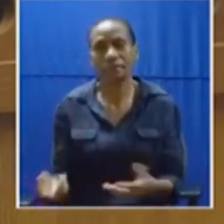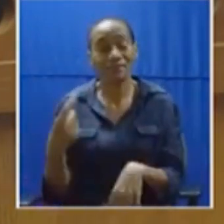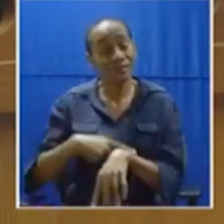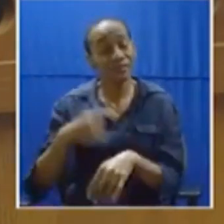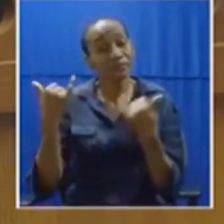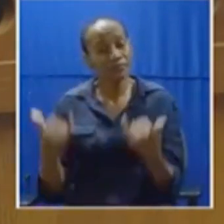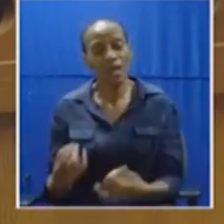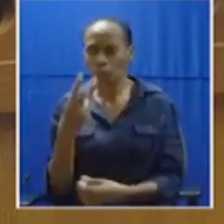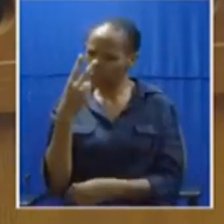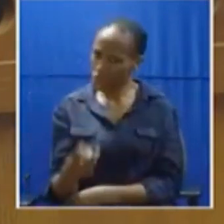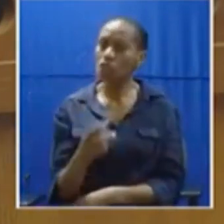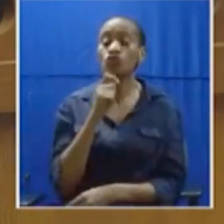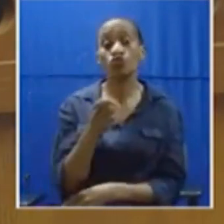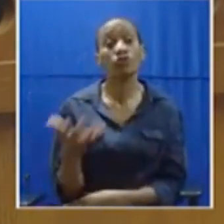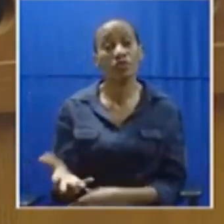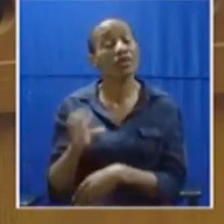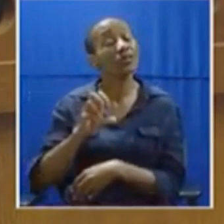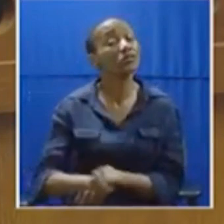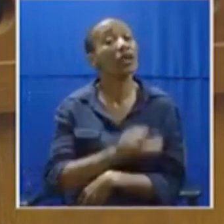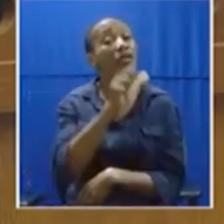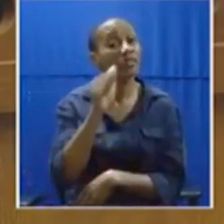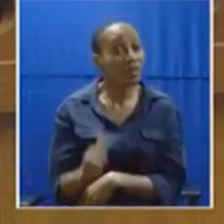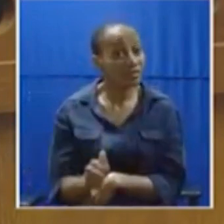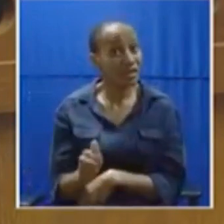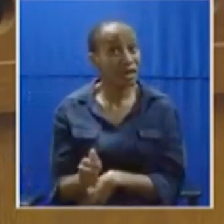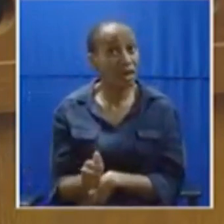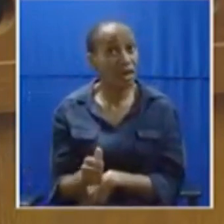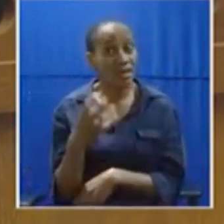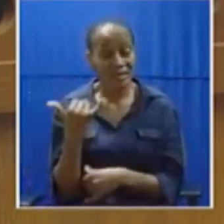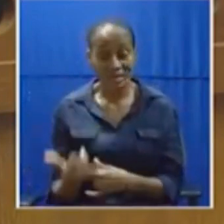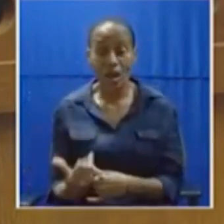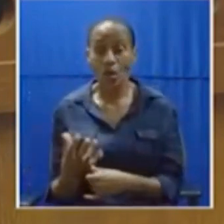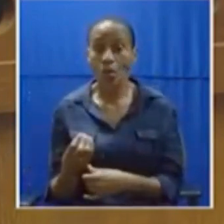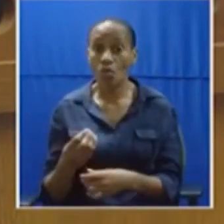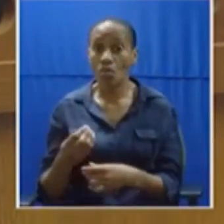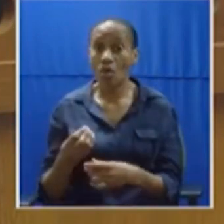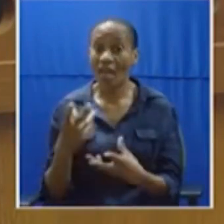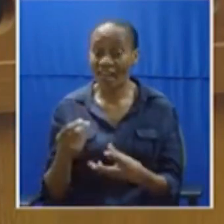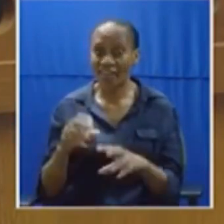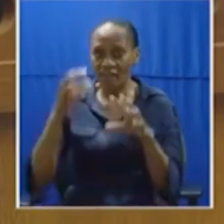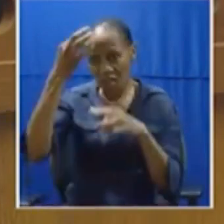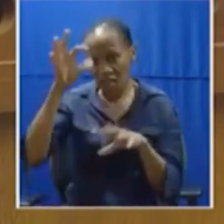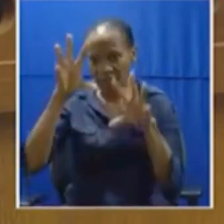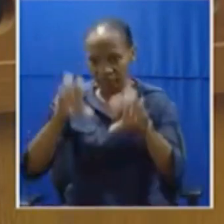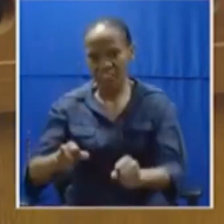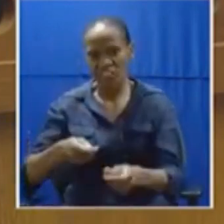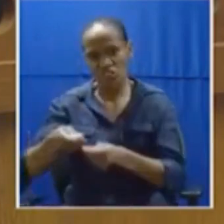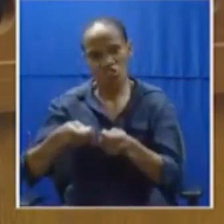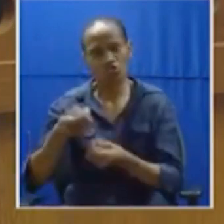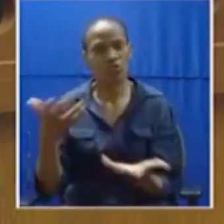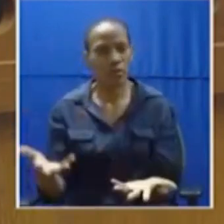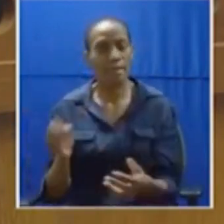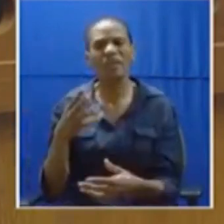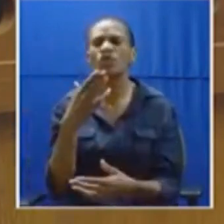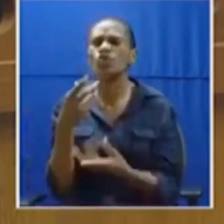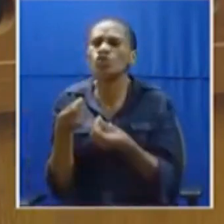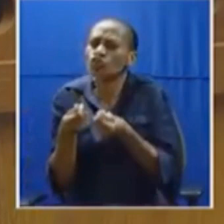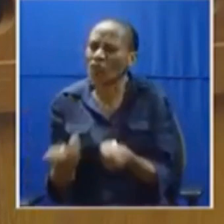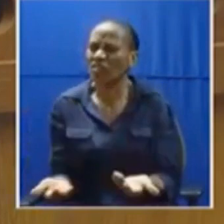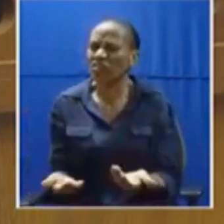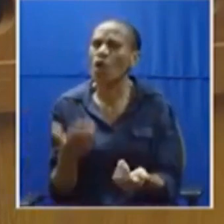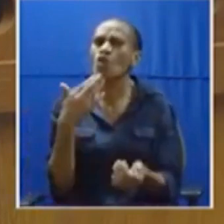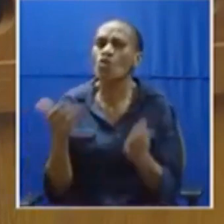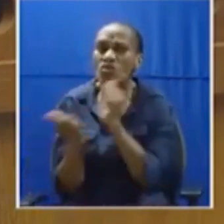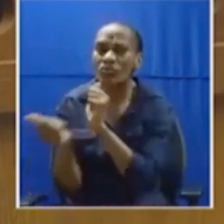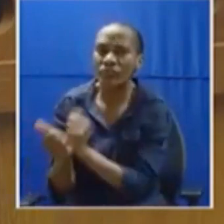reality that South Africa may well have been exposed to state capture, but little to nothing has been done to hold those who fed the monster